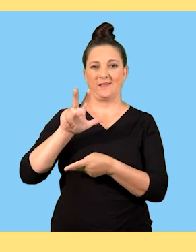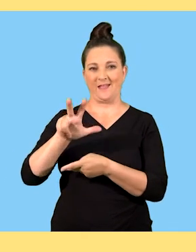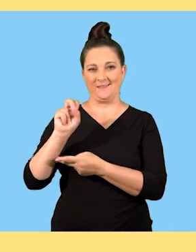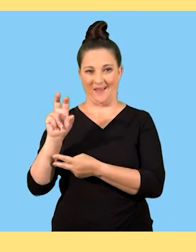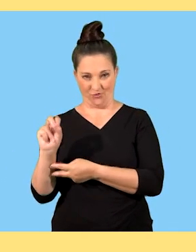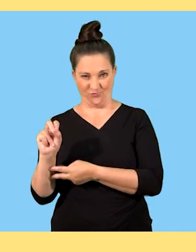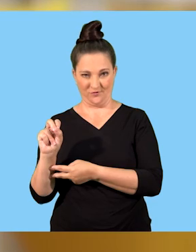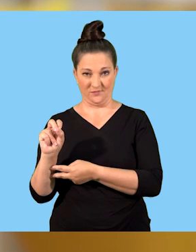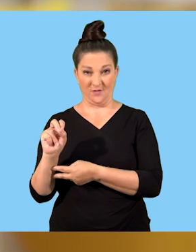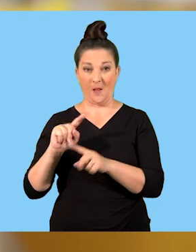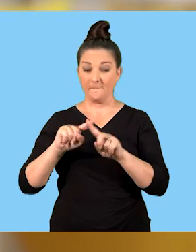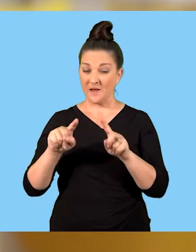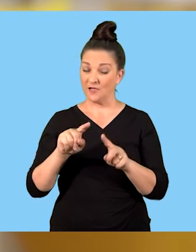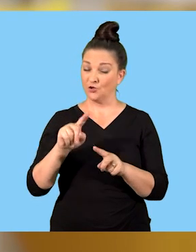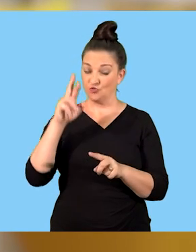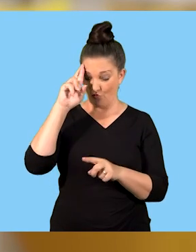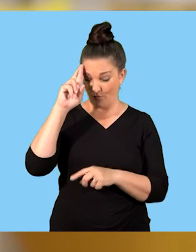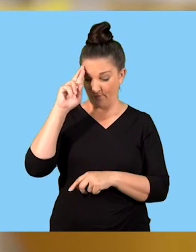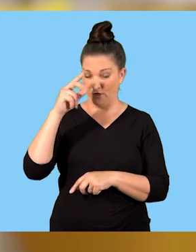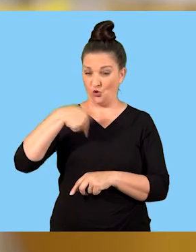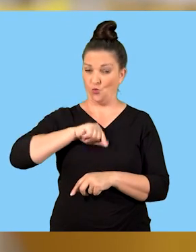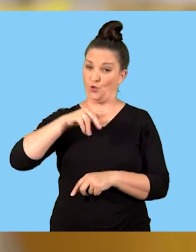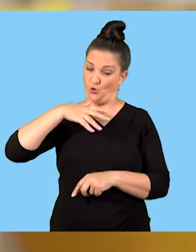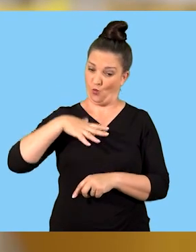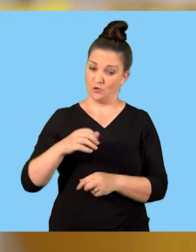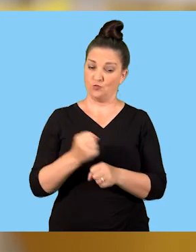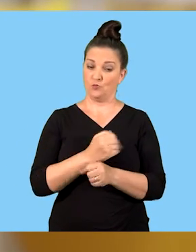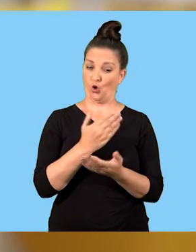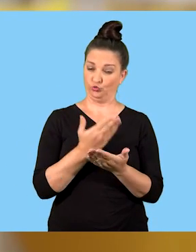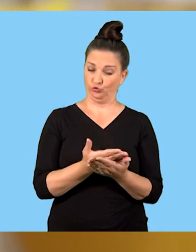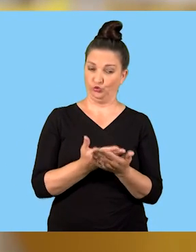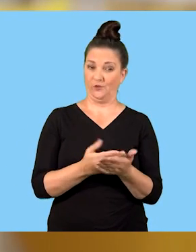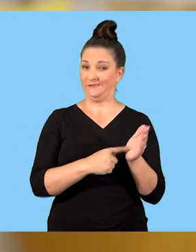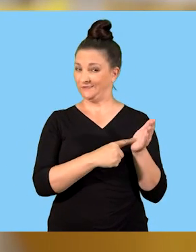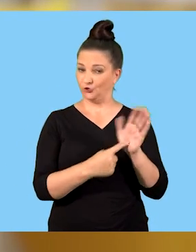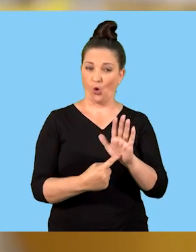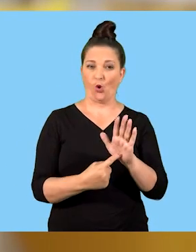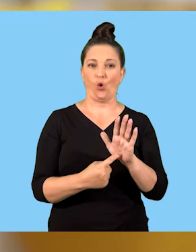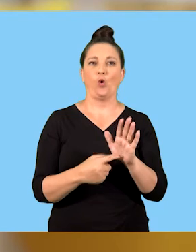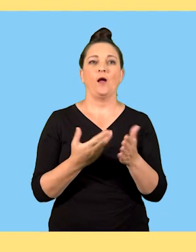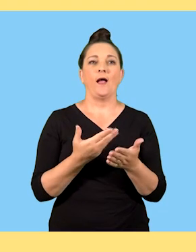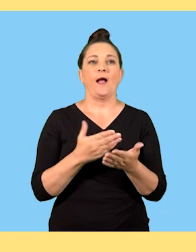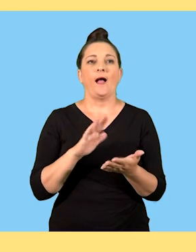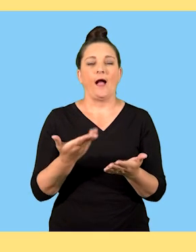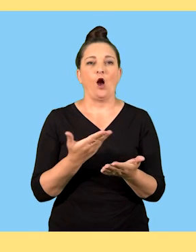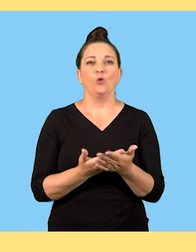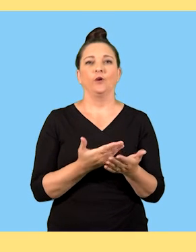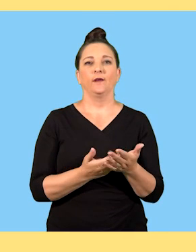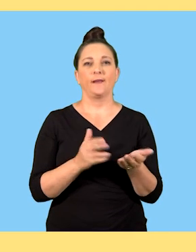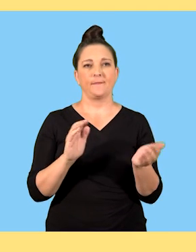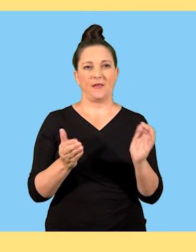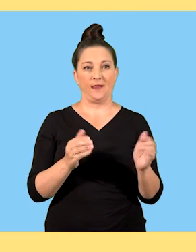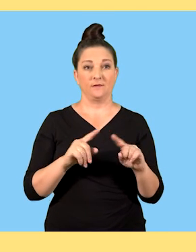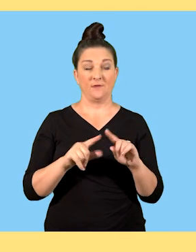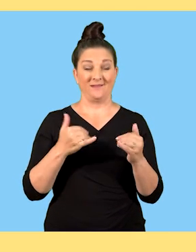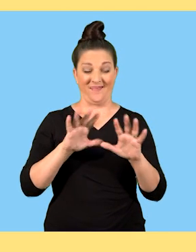what we want to do. We want to show the effect of this adjustment in the post-adjustment trial balance. When all your accounts